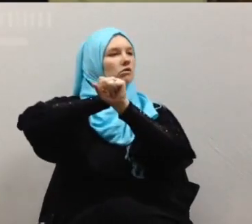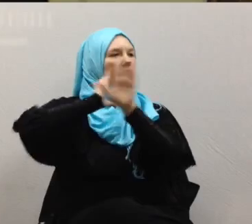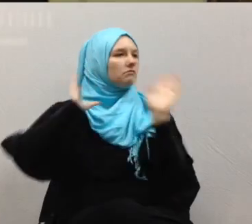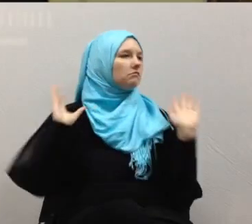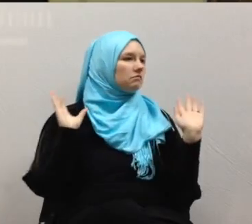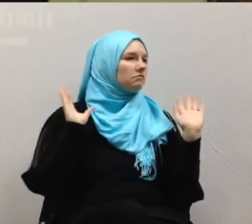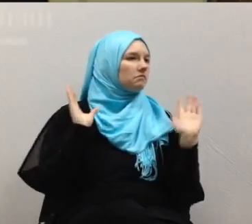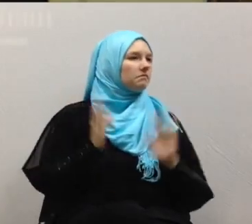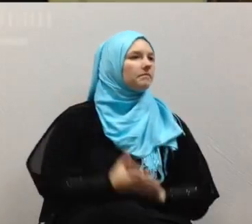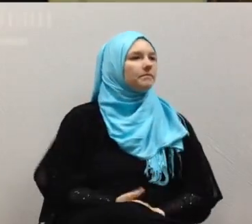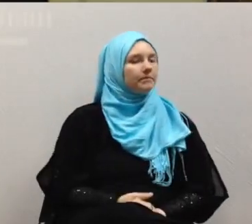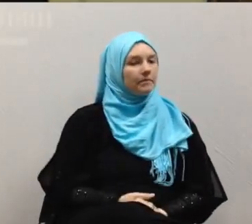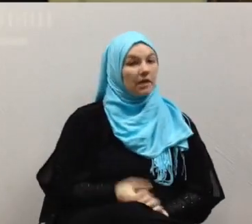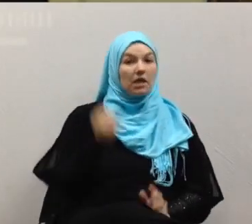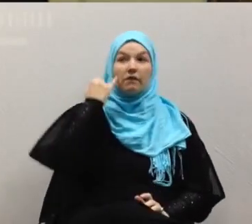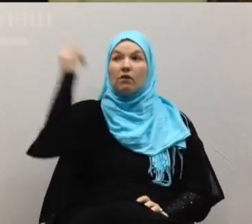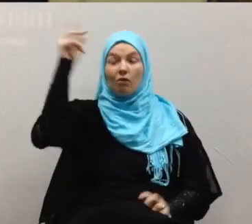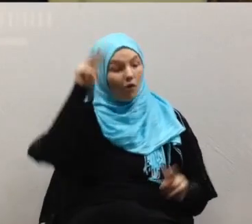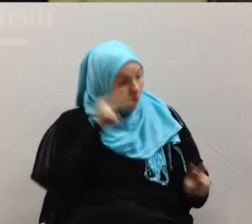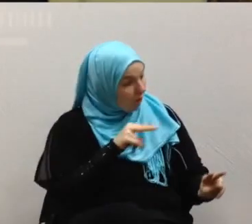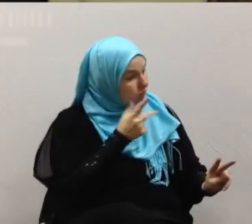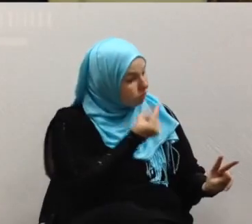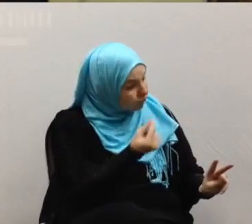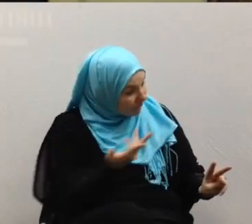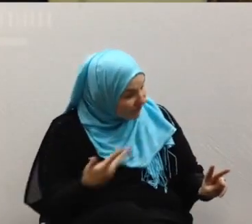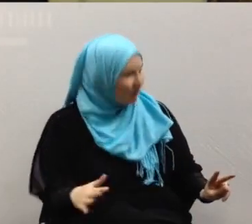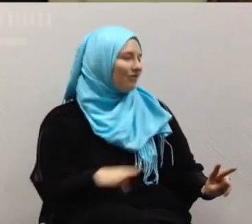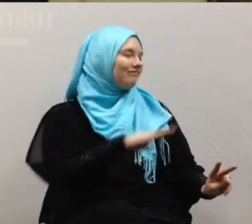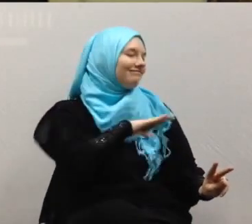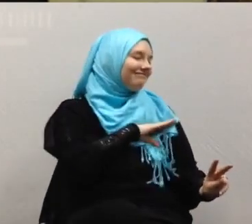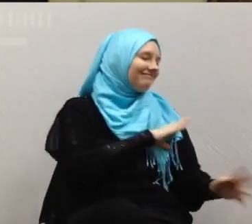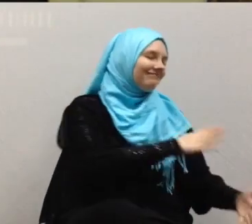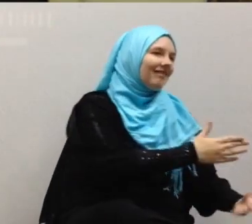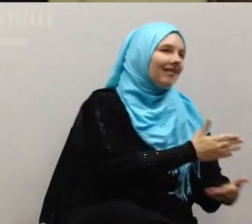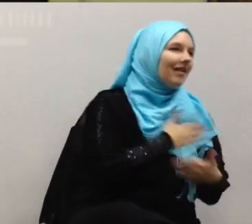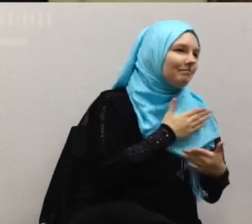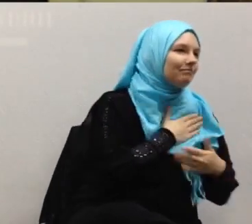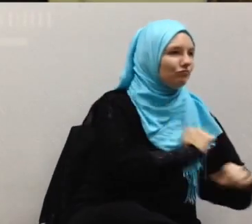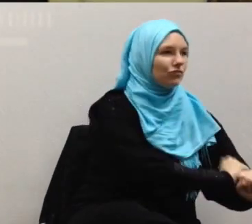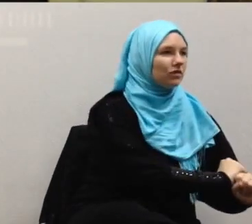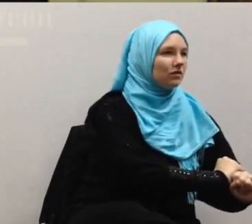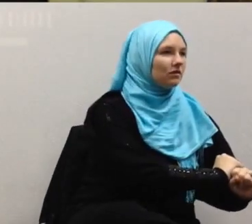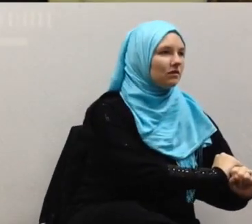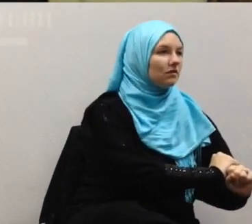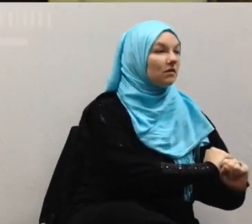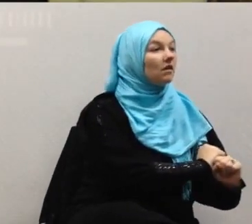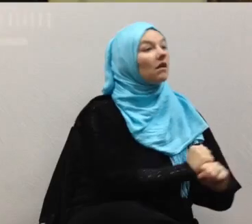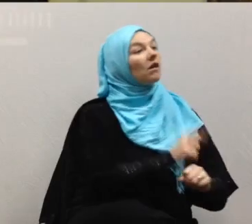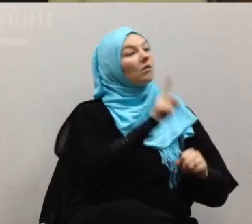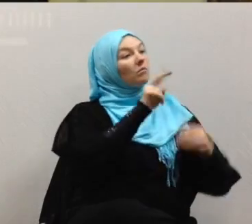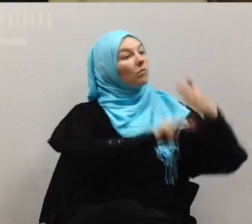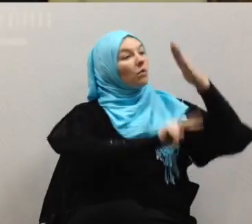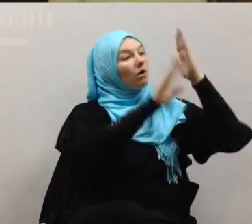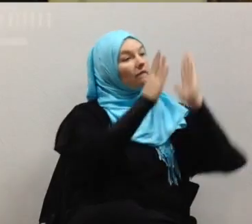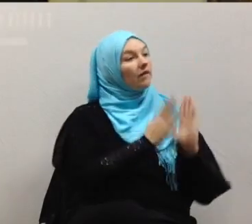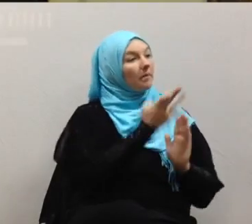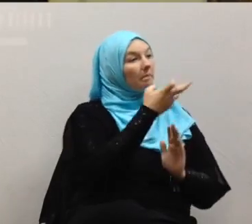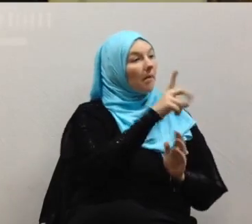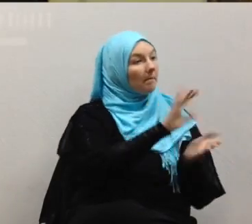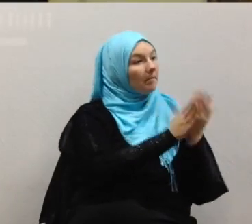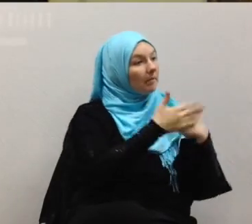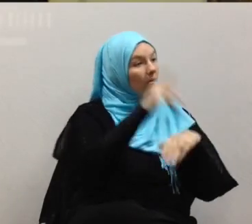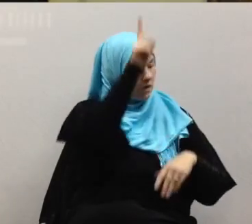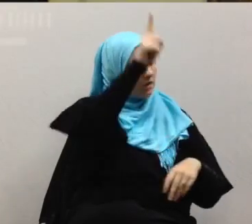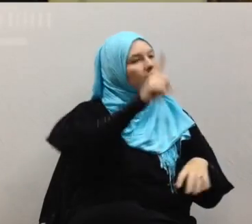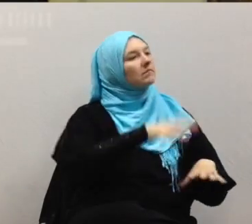Then, as the Prophet sallallahu alayhi wa sallam had taken the pledge of commitment from his companions, Allah subhanahu